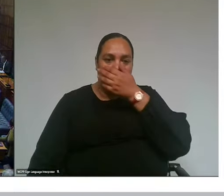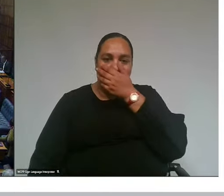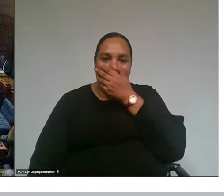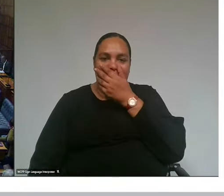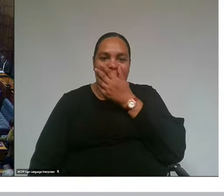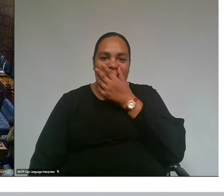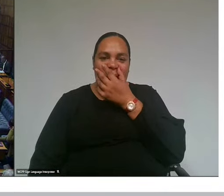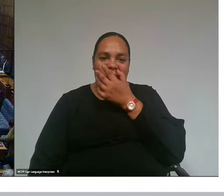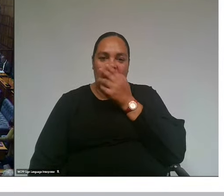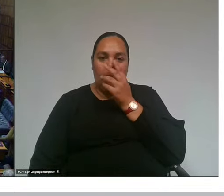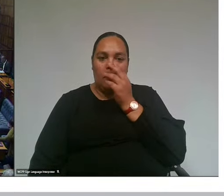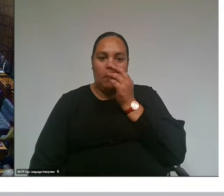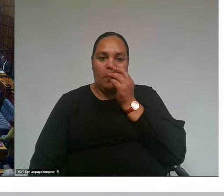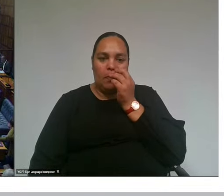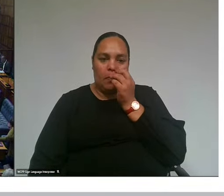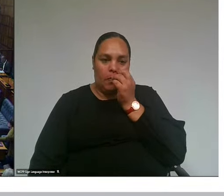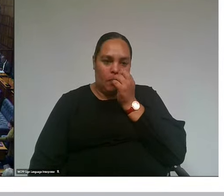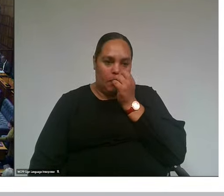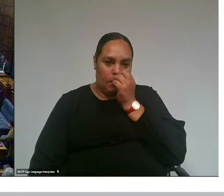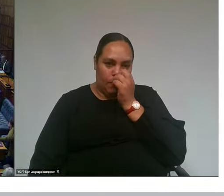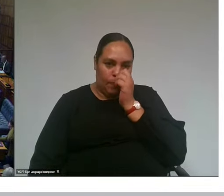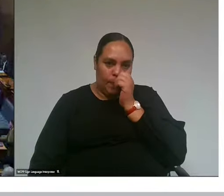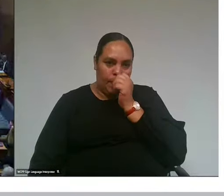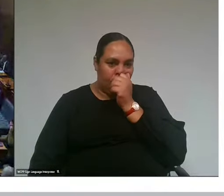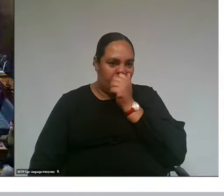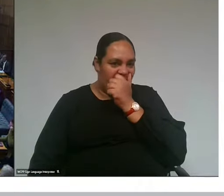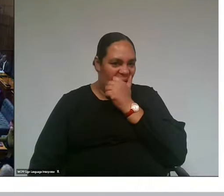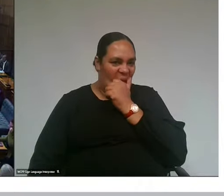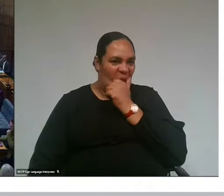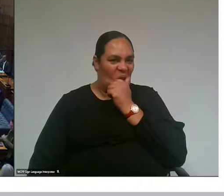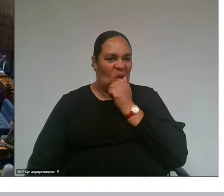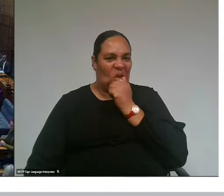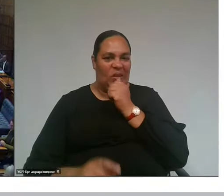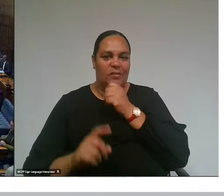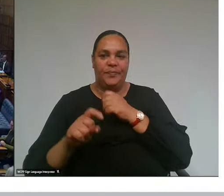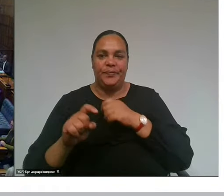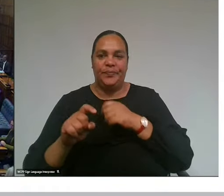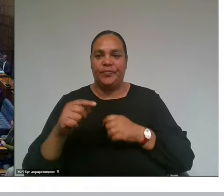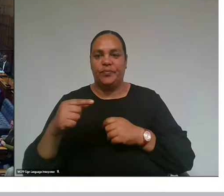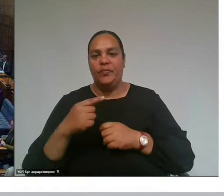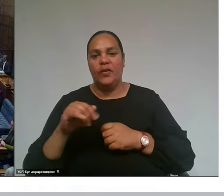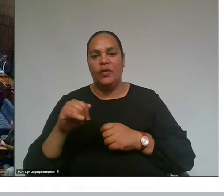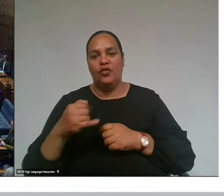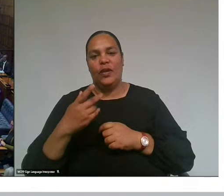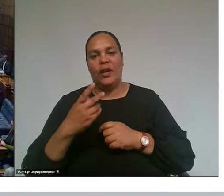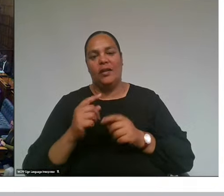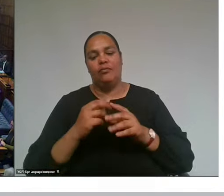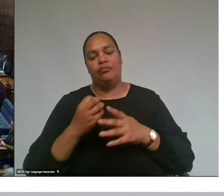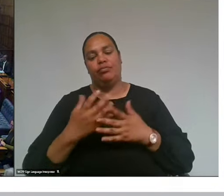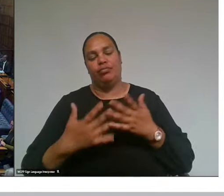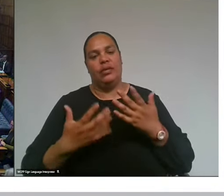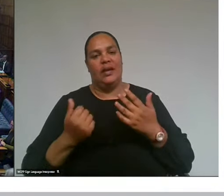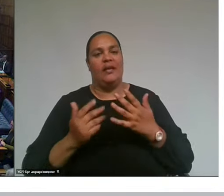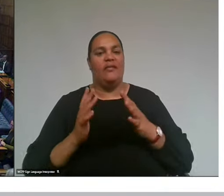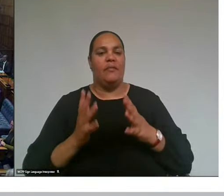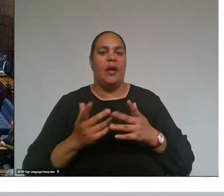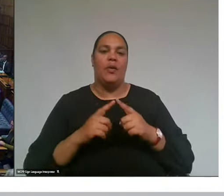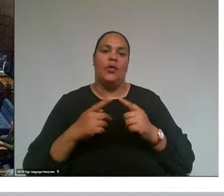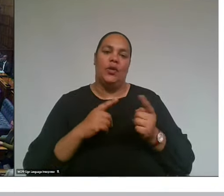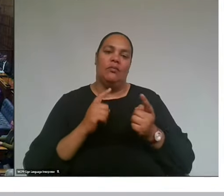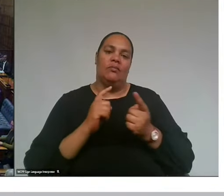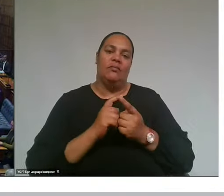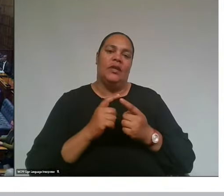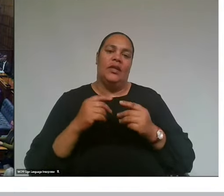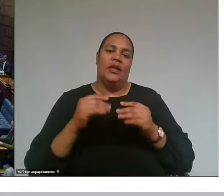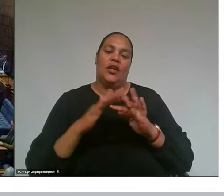thanks and of course uh you know the g4j has several principles on which it is built and redress and equality of